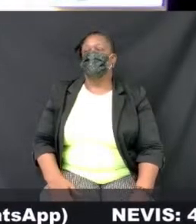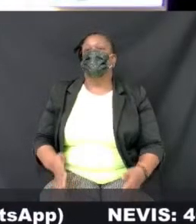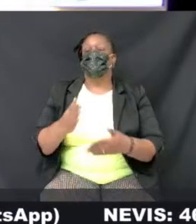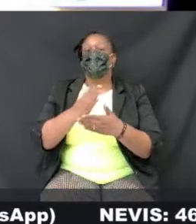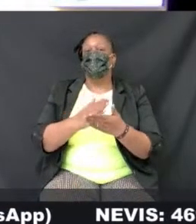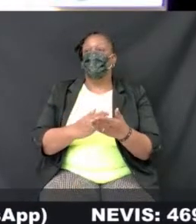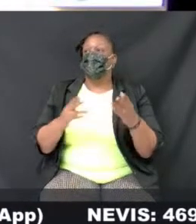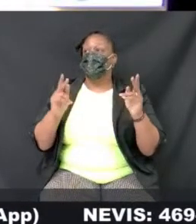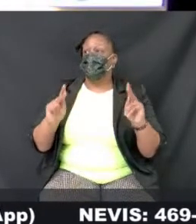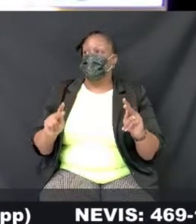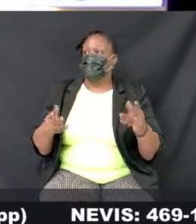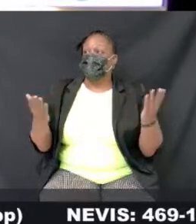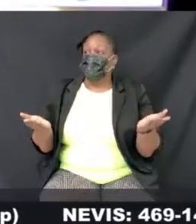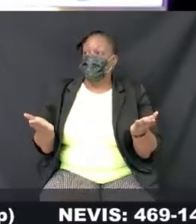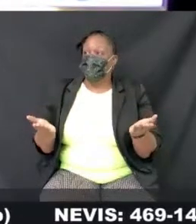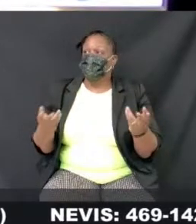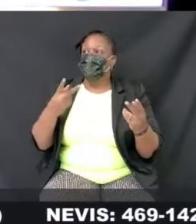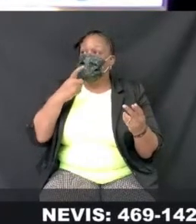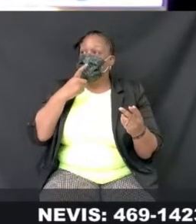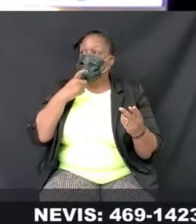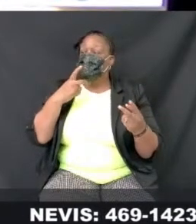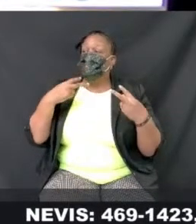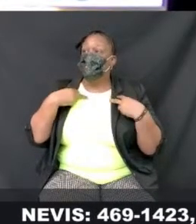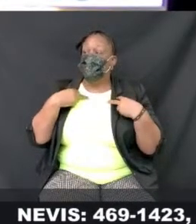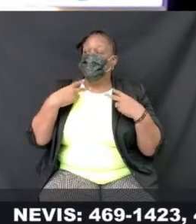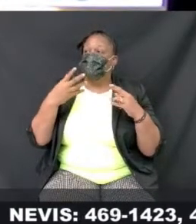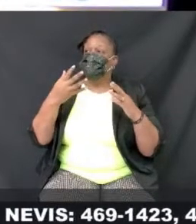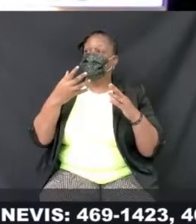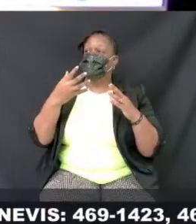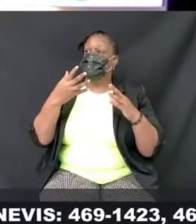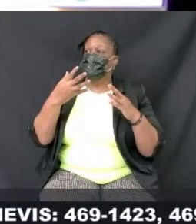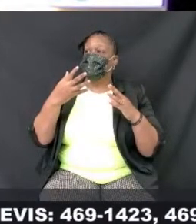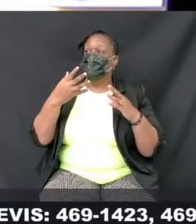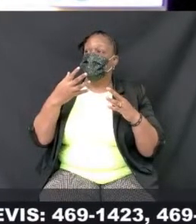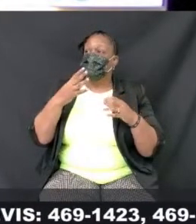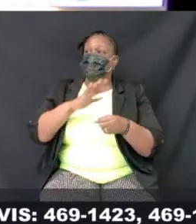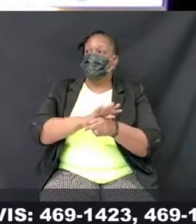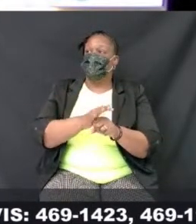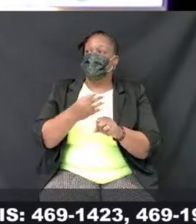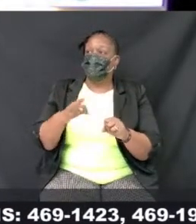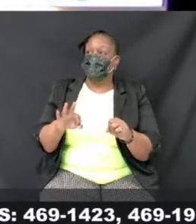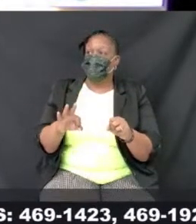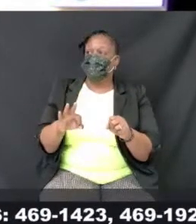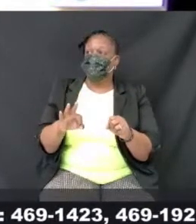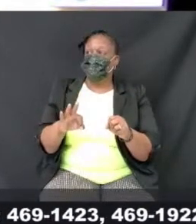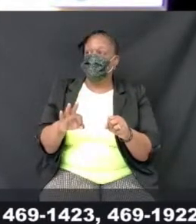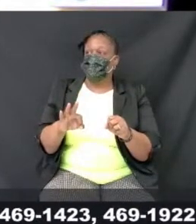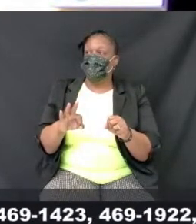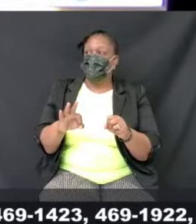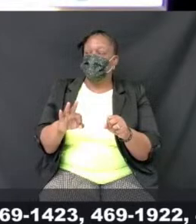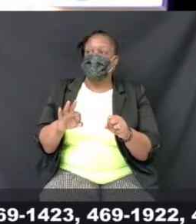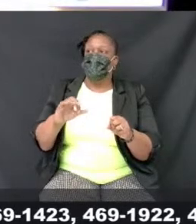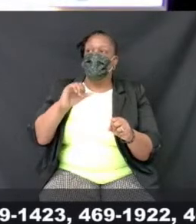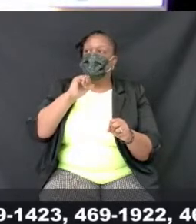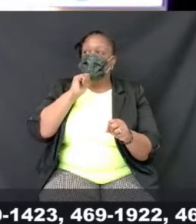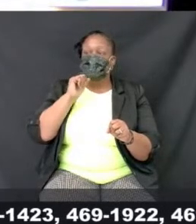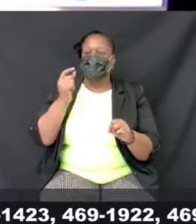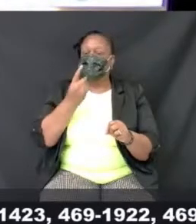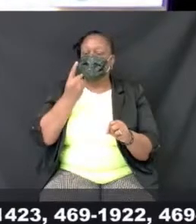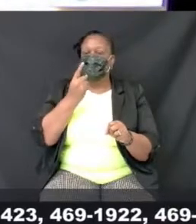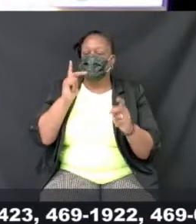our country, in any country across the world, are not just those persons who went forward and